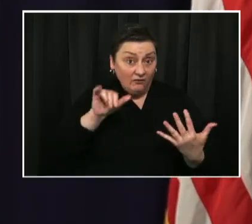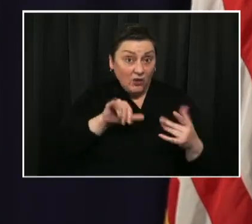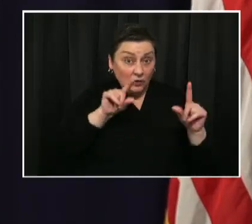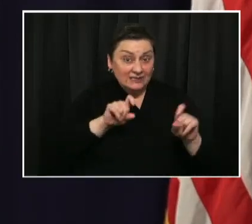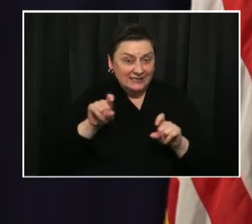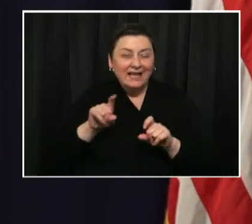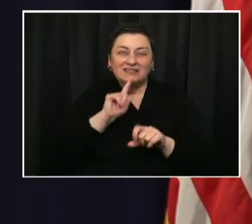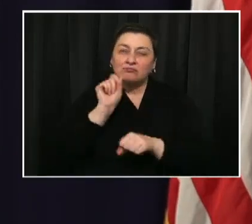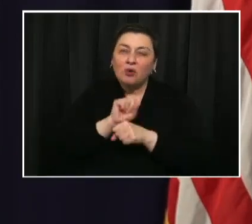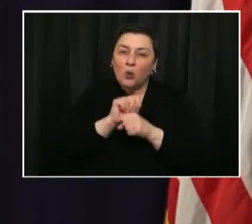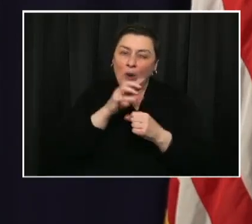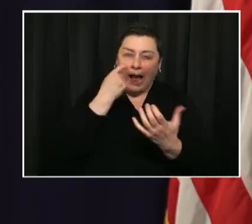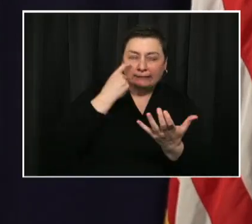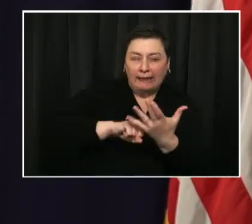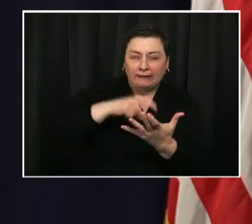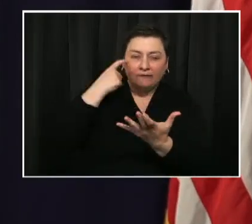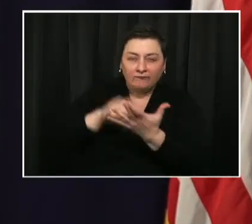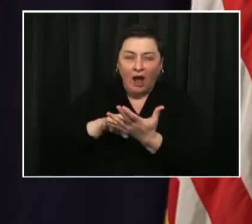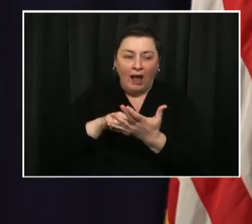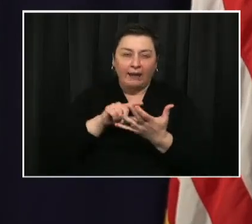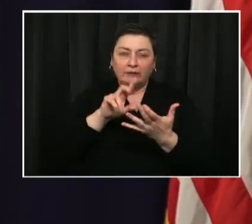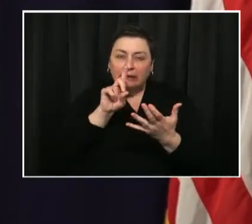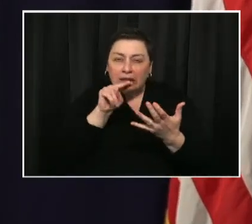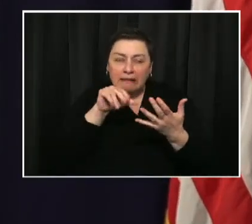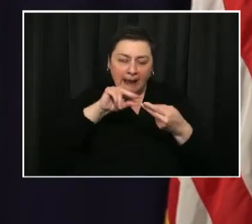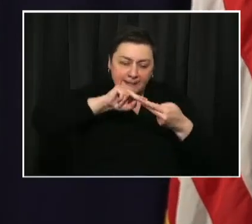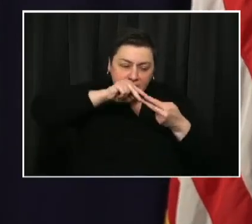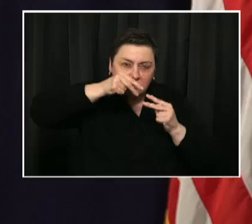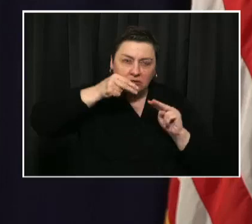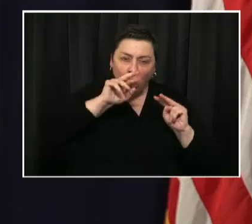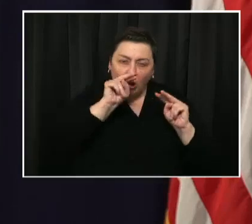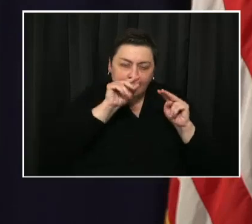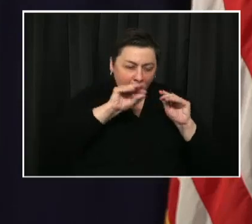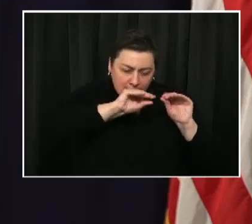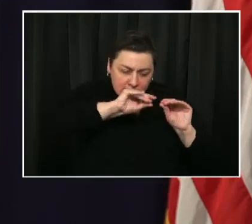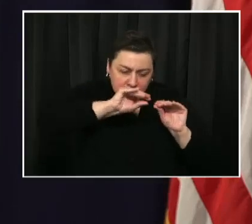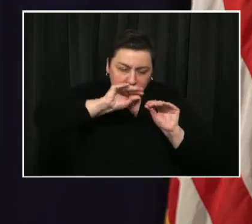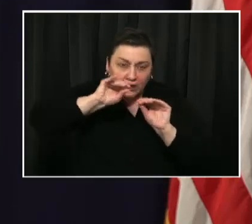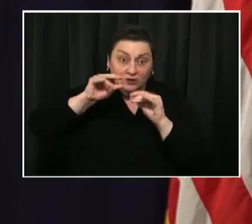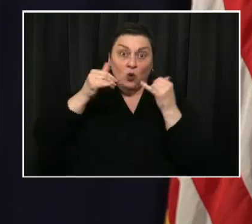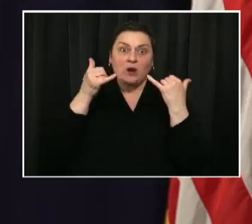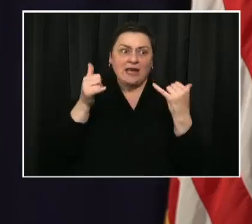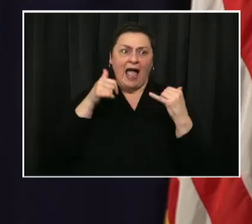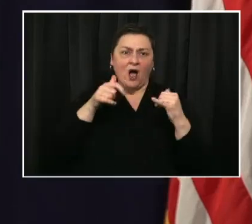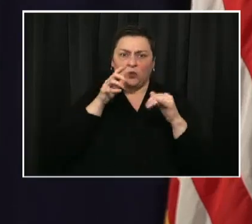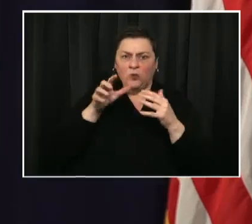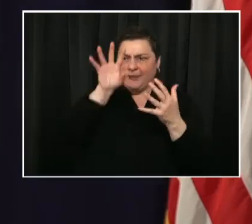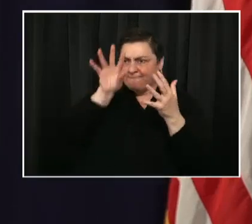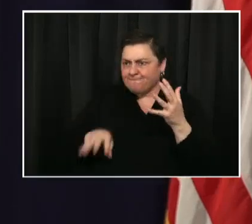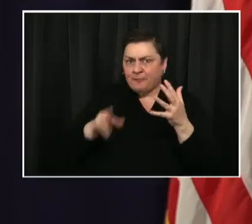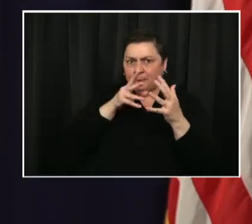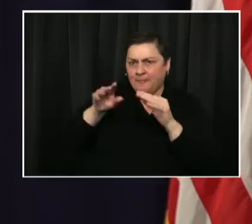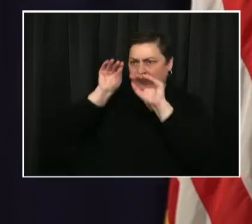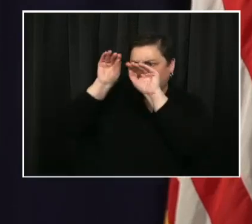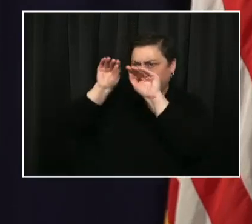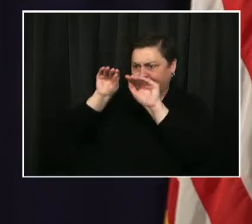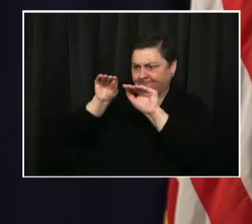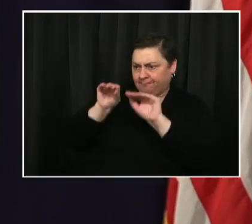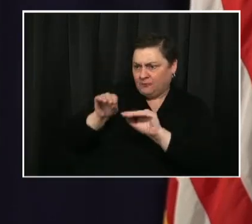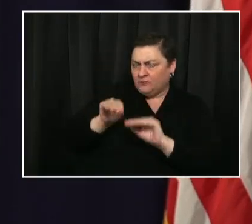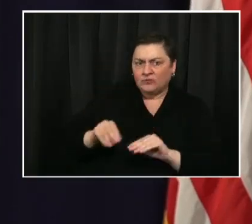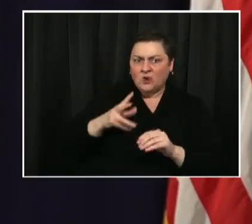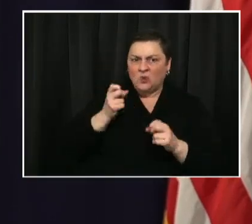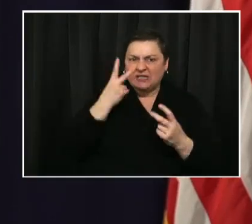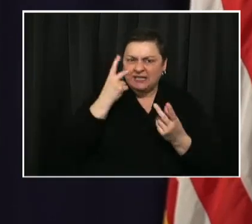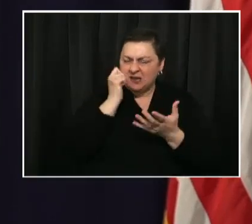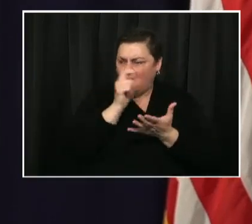doing that, we do have this random sample, our Sentinel surveillance network, where we are tracking the percentage of positives each week that